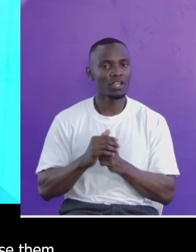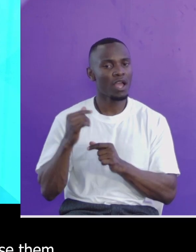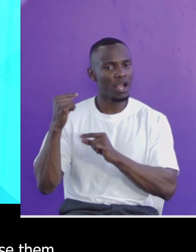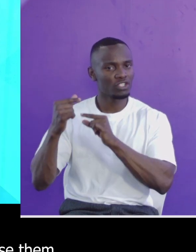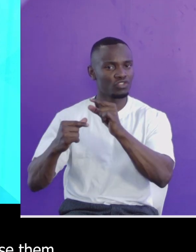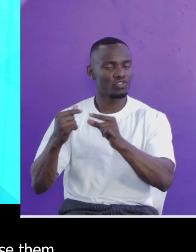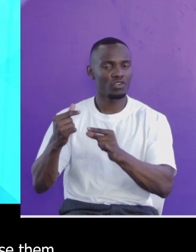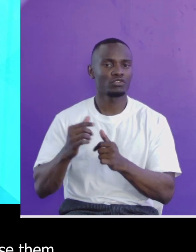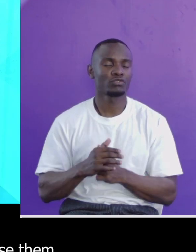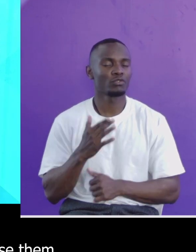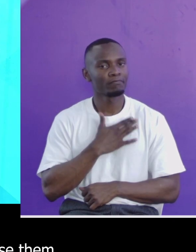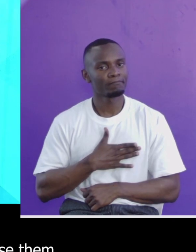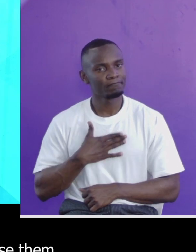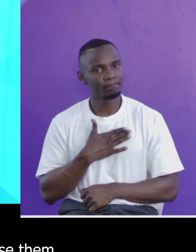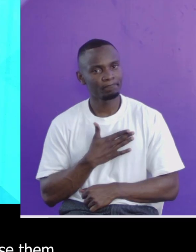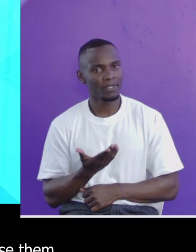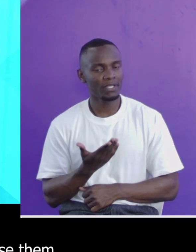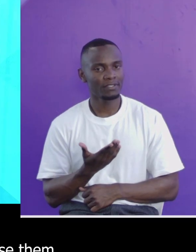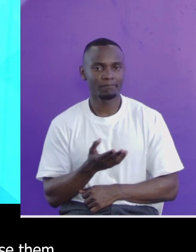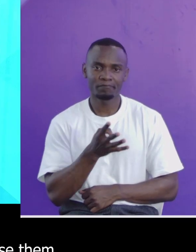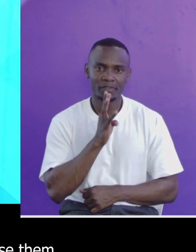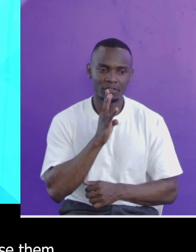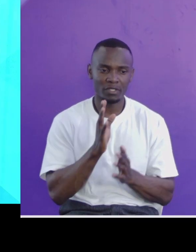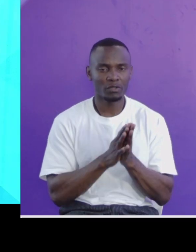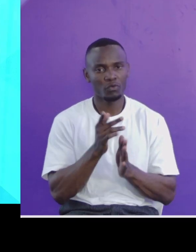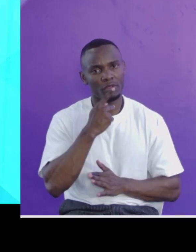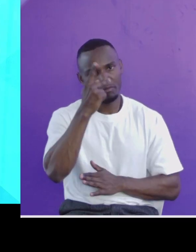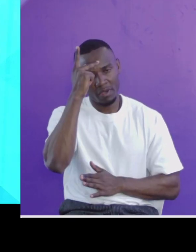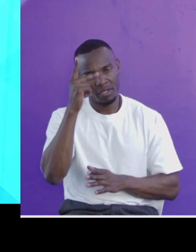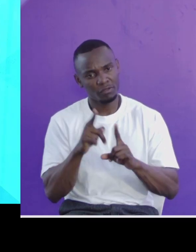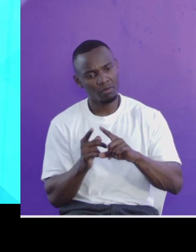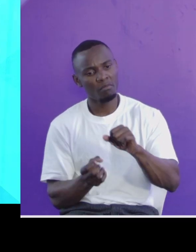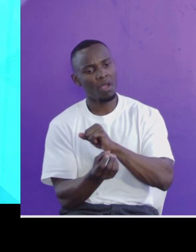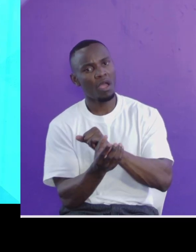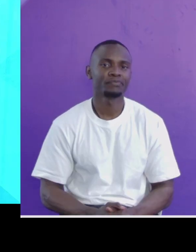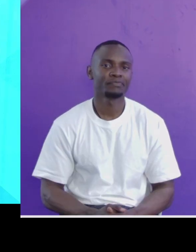like you to talk to our parents back home and just advise them.